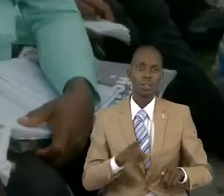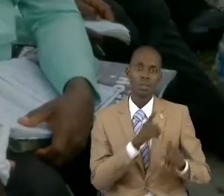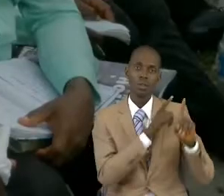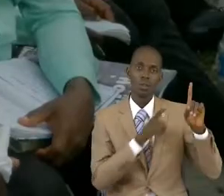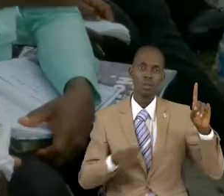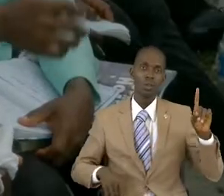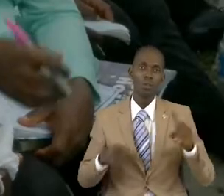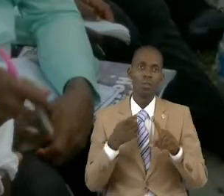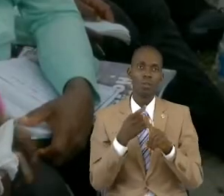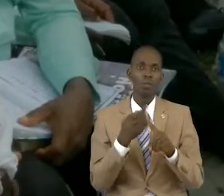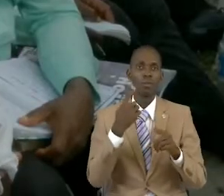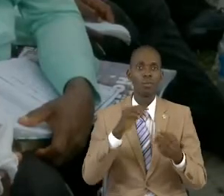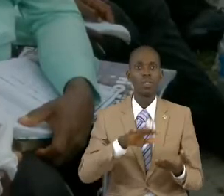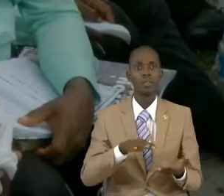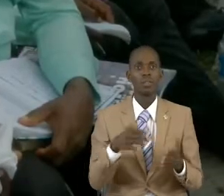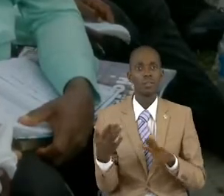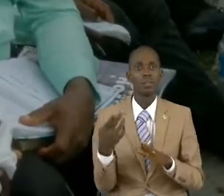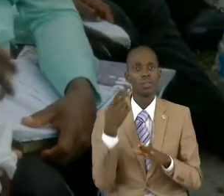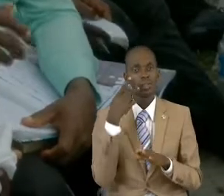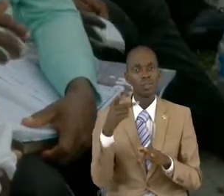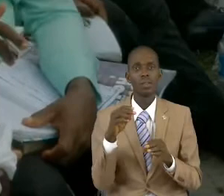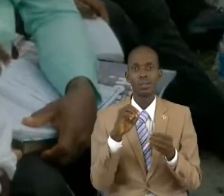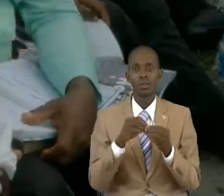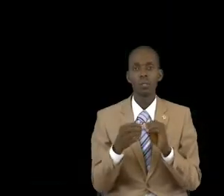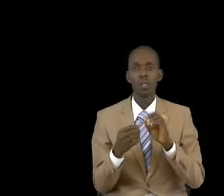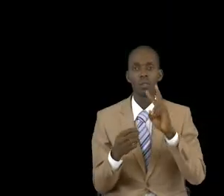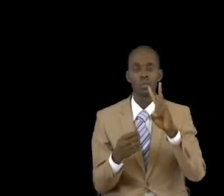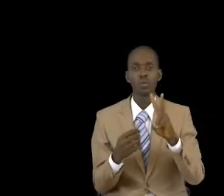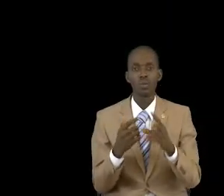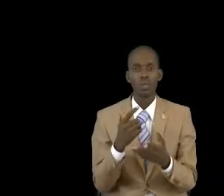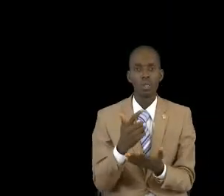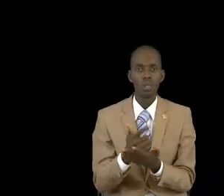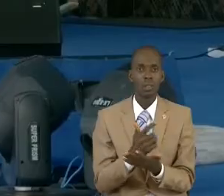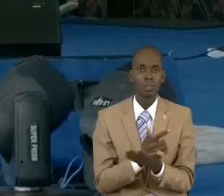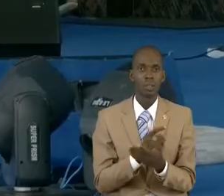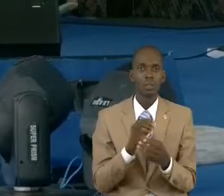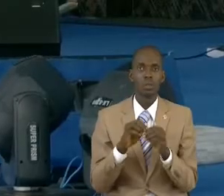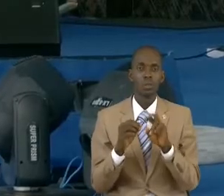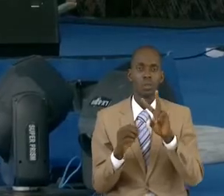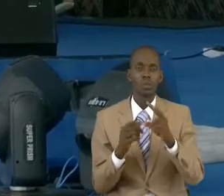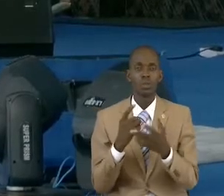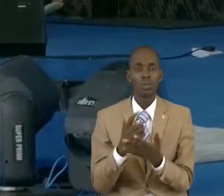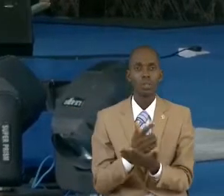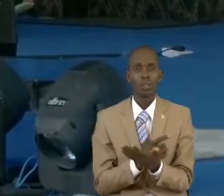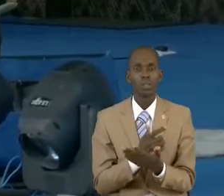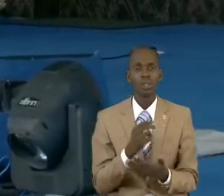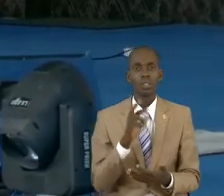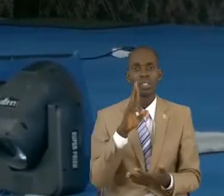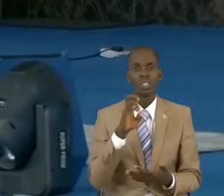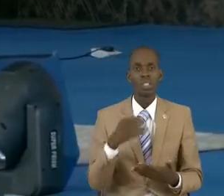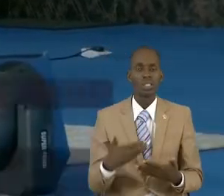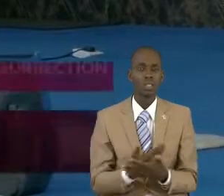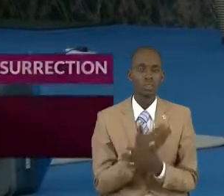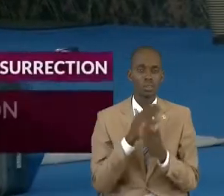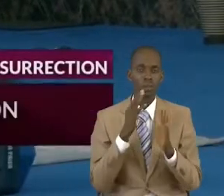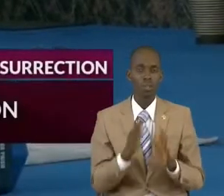the dead. Let's look at number two here. Number two, renewal in fullness.